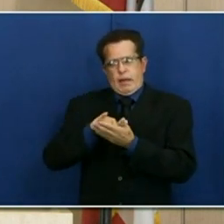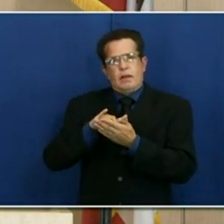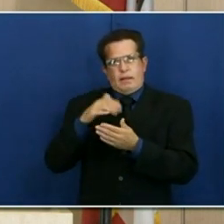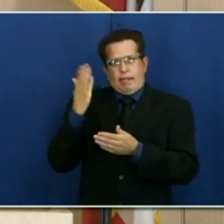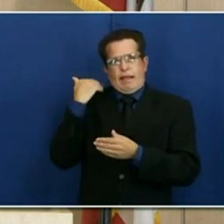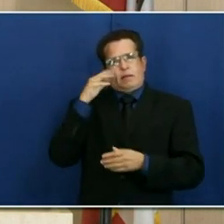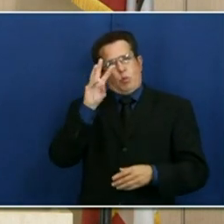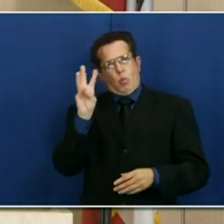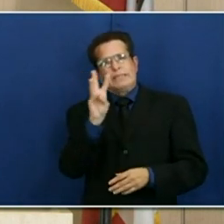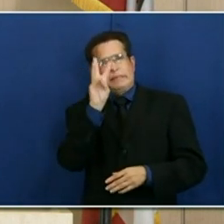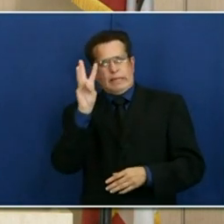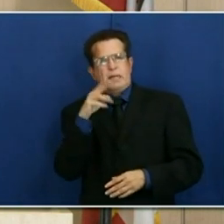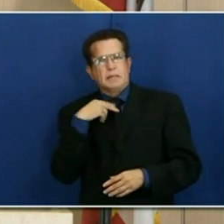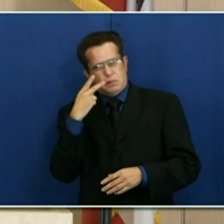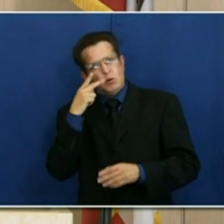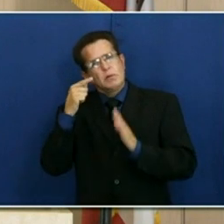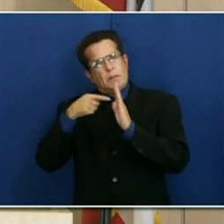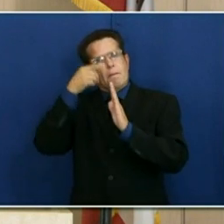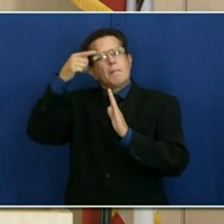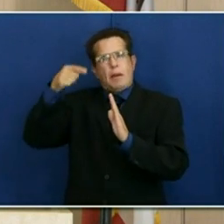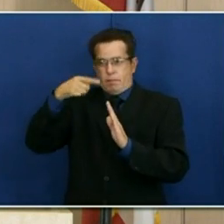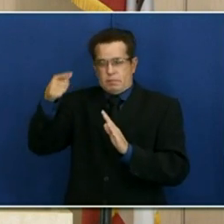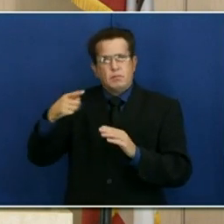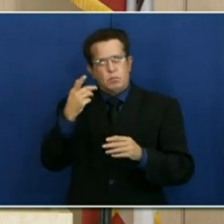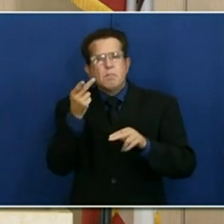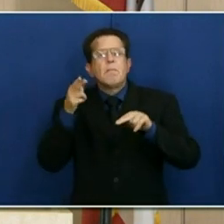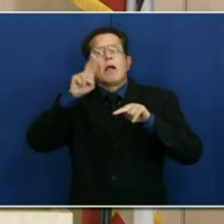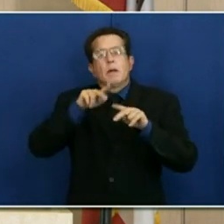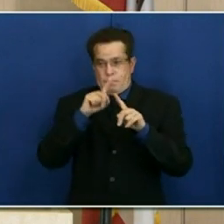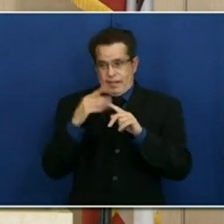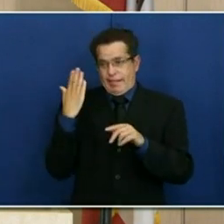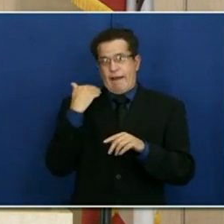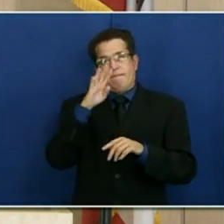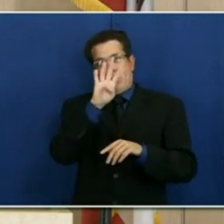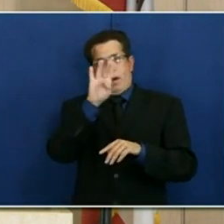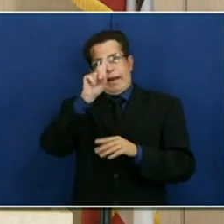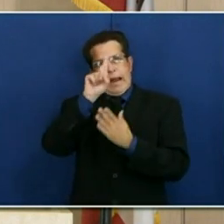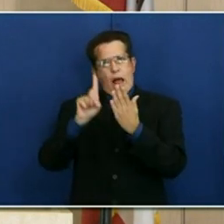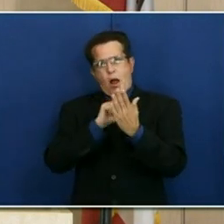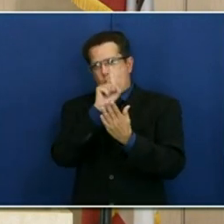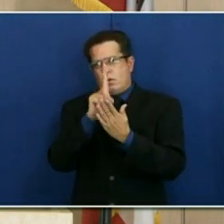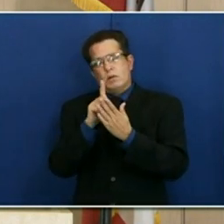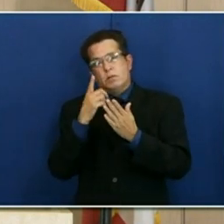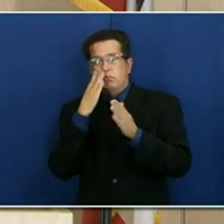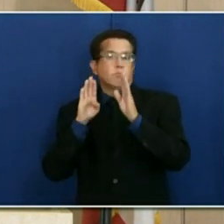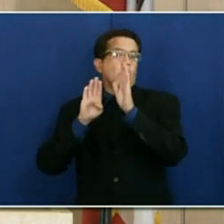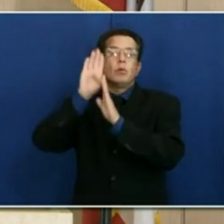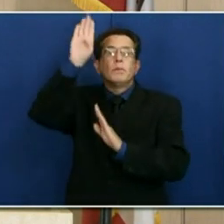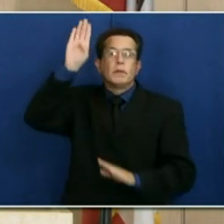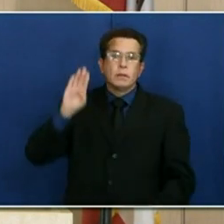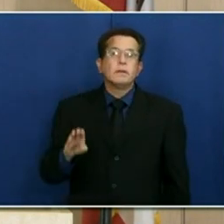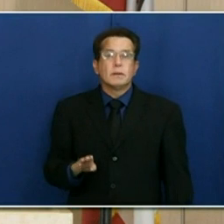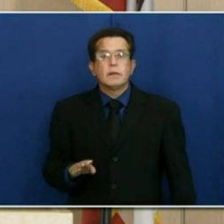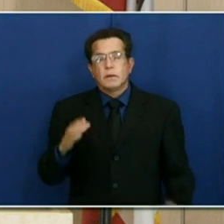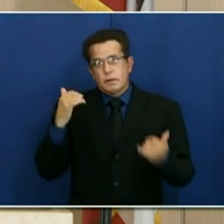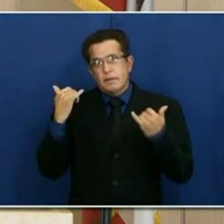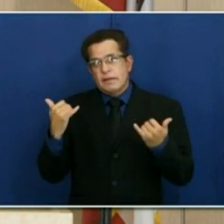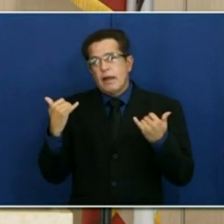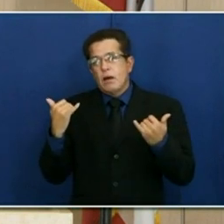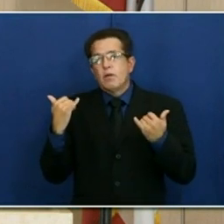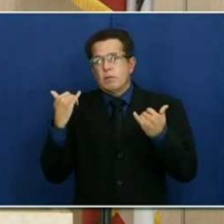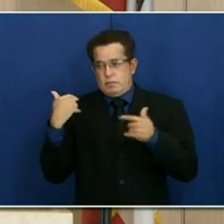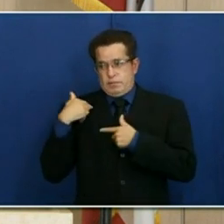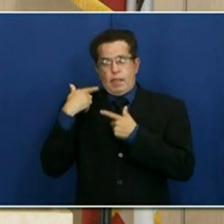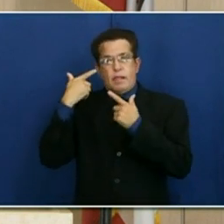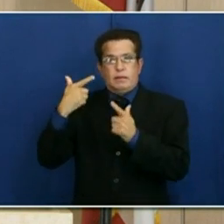said the slight or modest increase, but the last 48 hours we have seen that increase continue. We've been living for most of the last